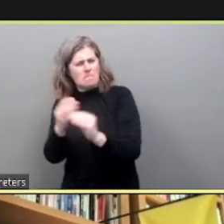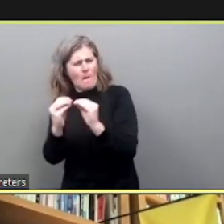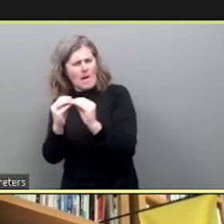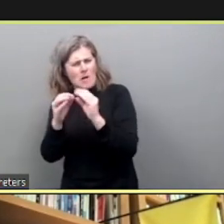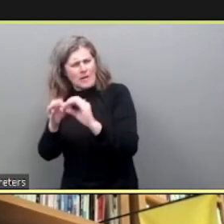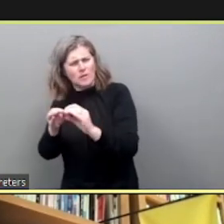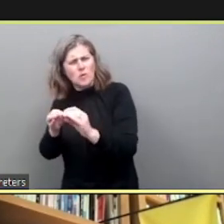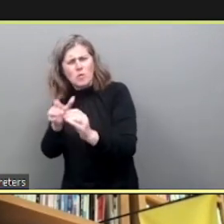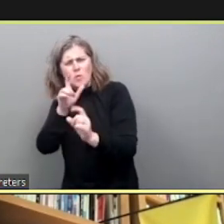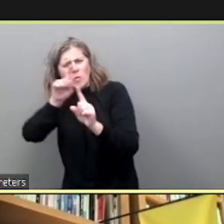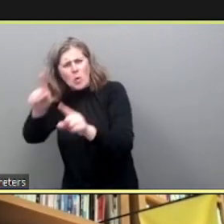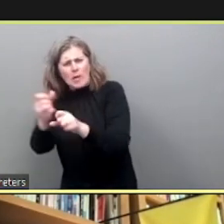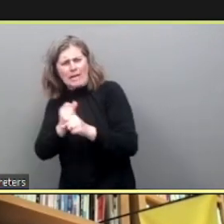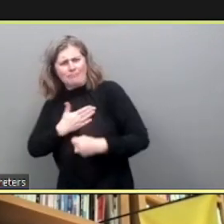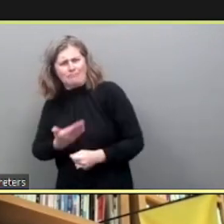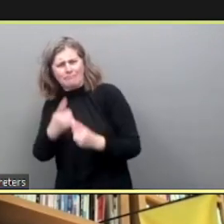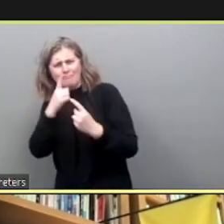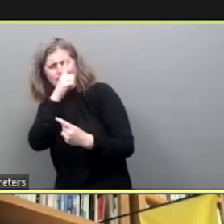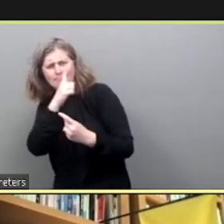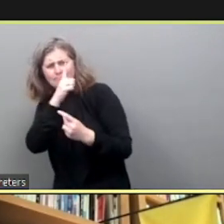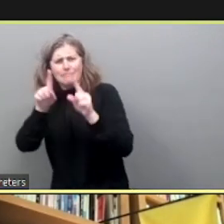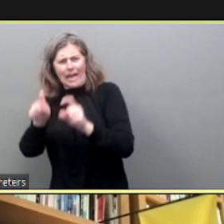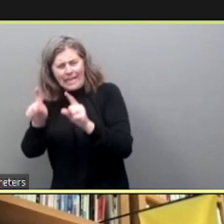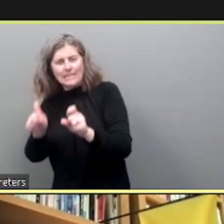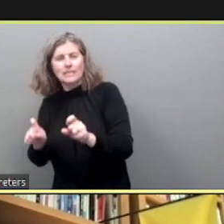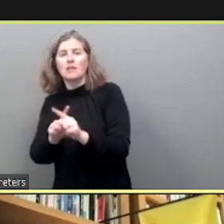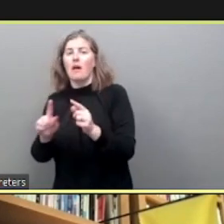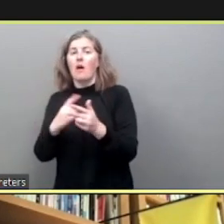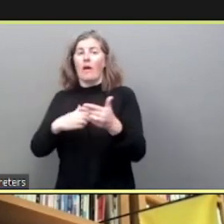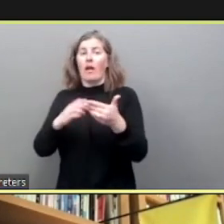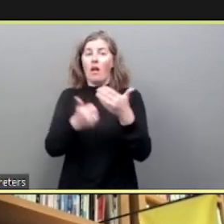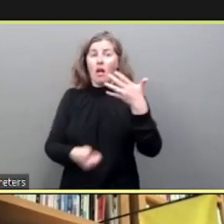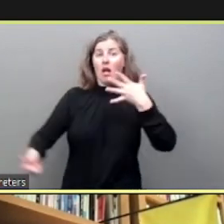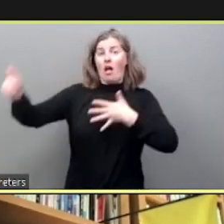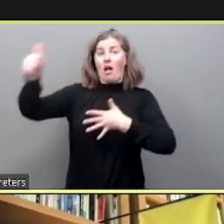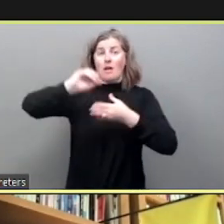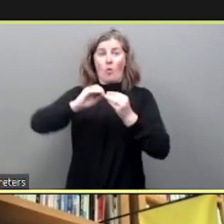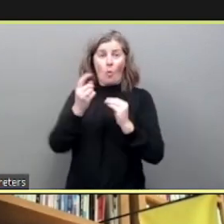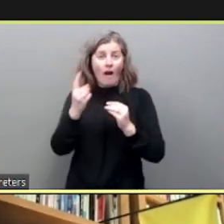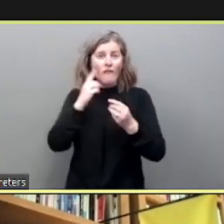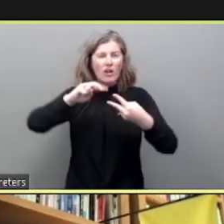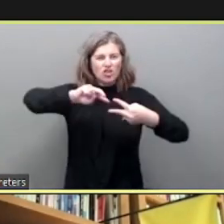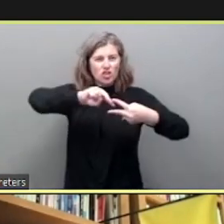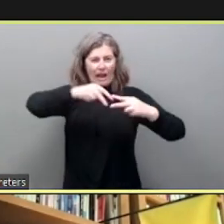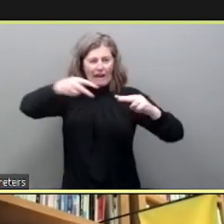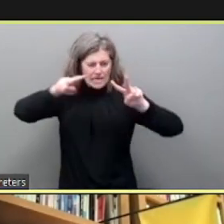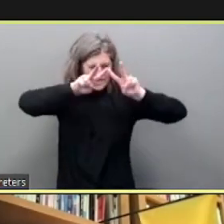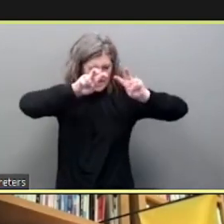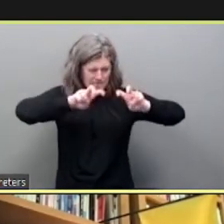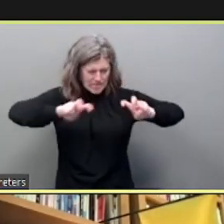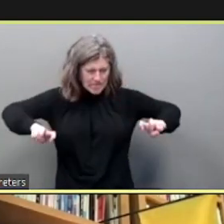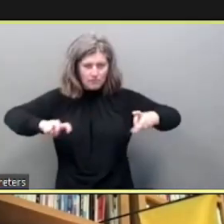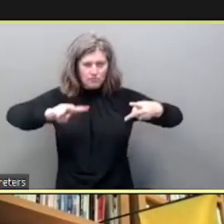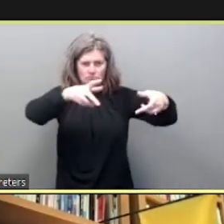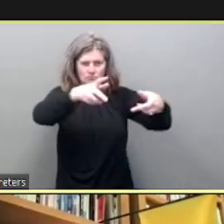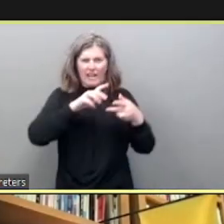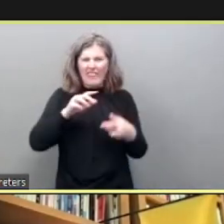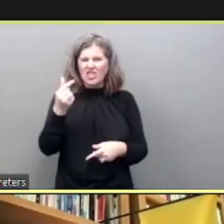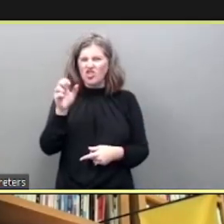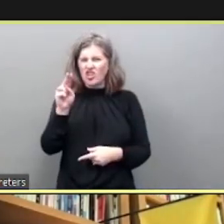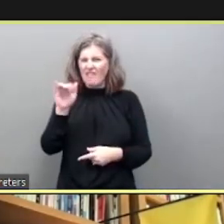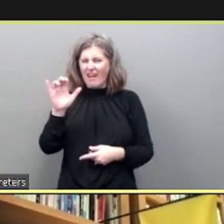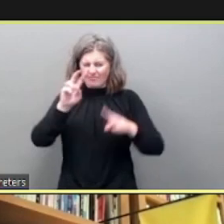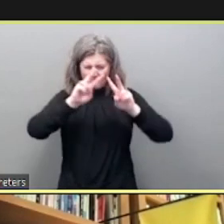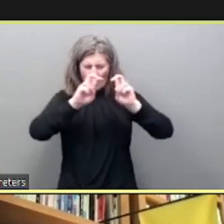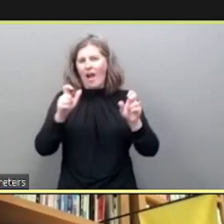the next couple of weeks, but we also lead in genetic sequencing. We haven't shown you those genetic sequencing frequency